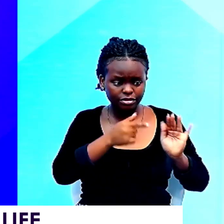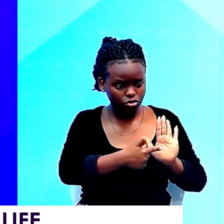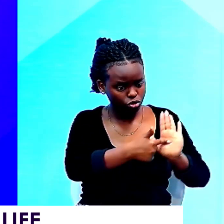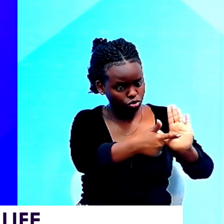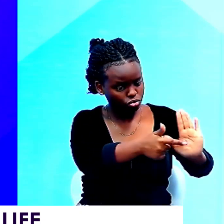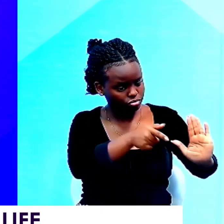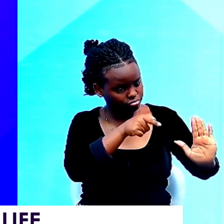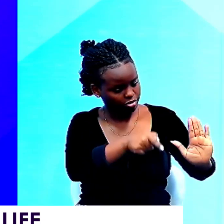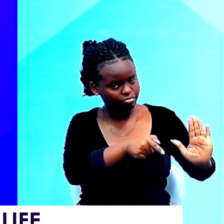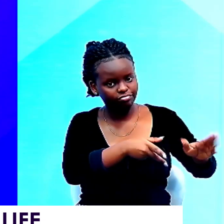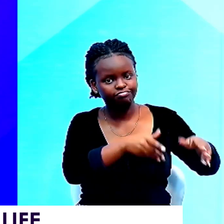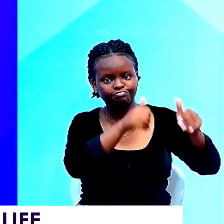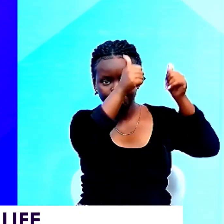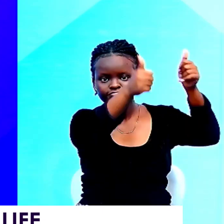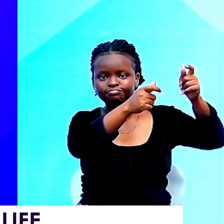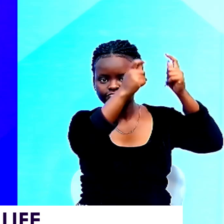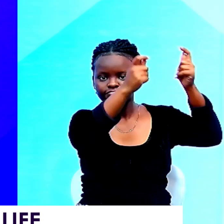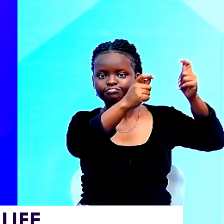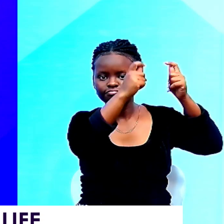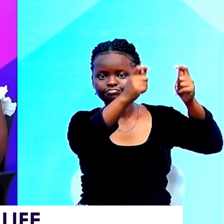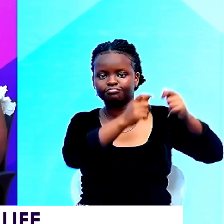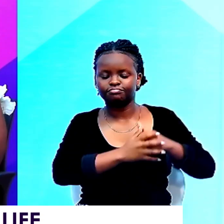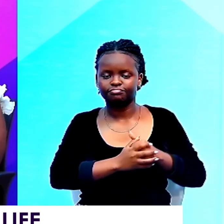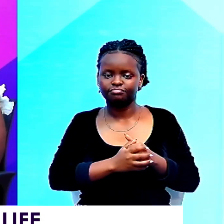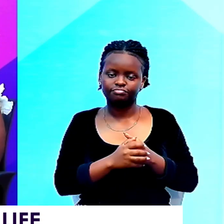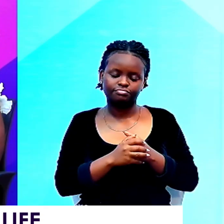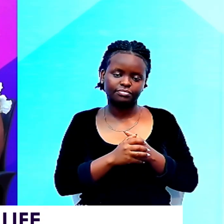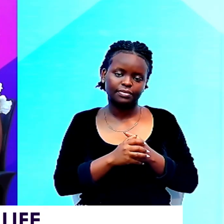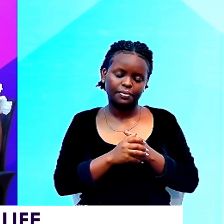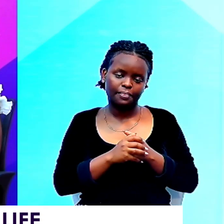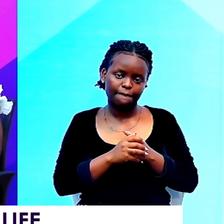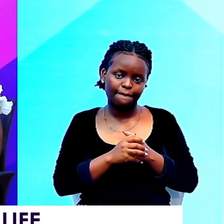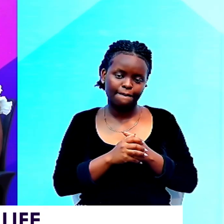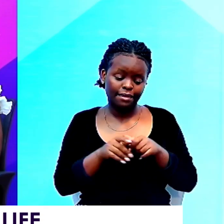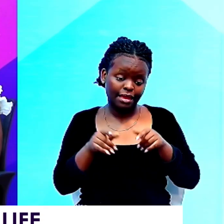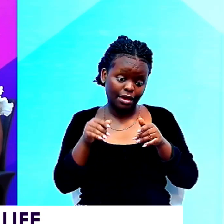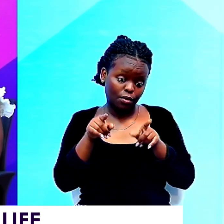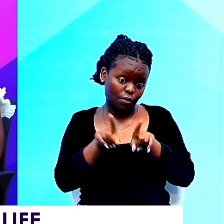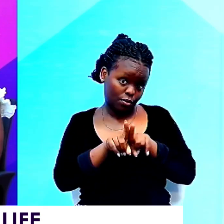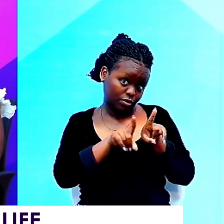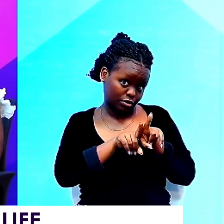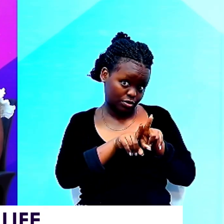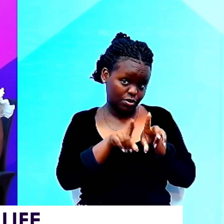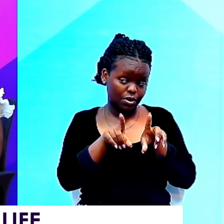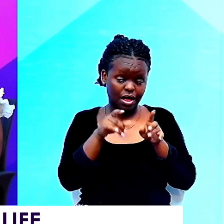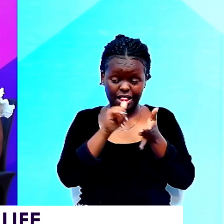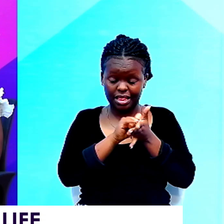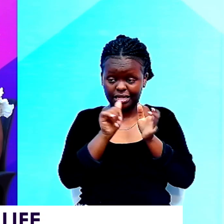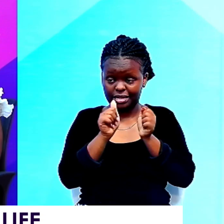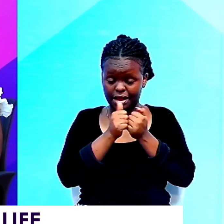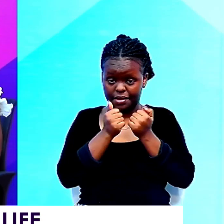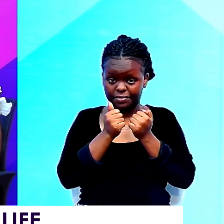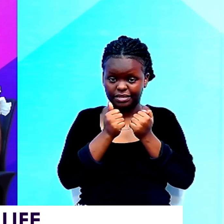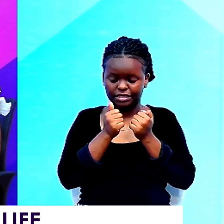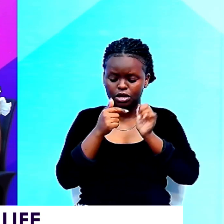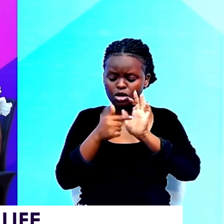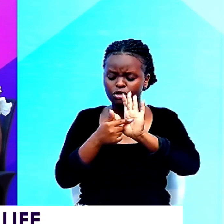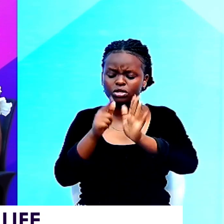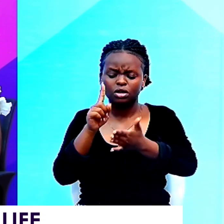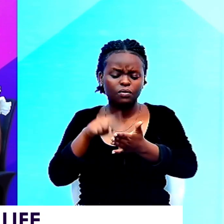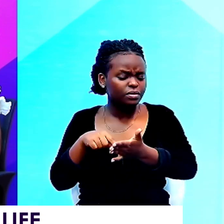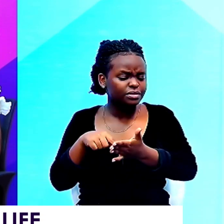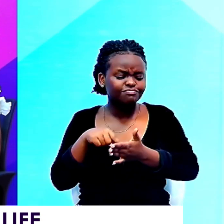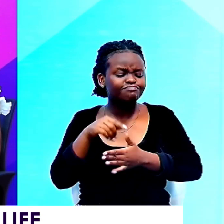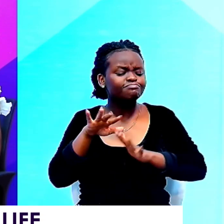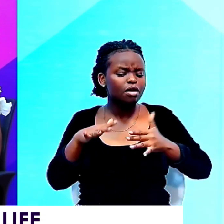them. You understand? Okay. So, and again, as that is happening, we are showing them that this is how you're